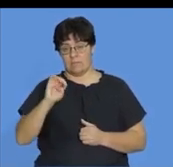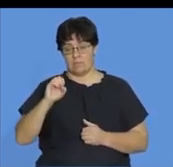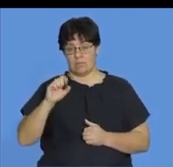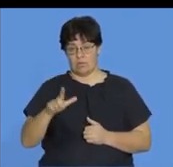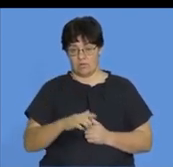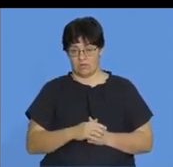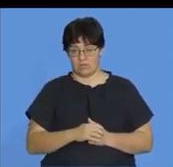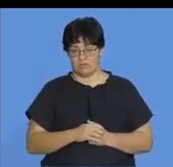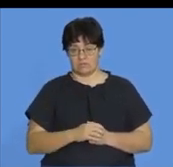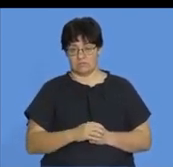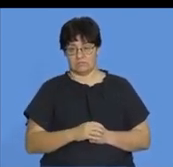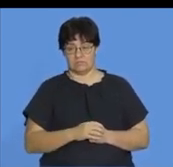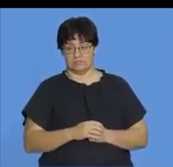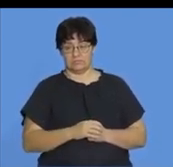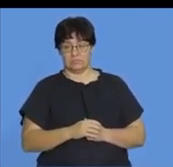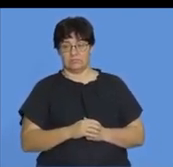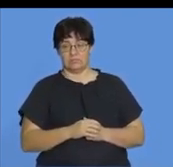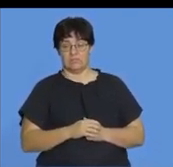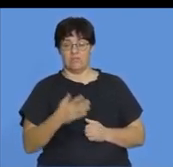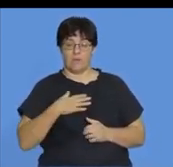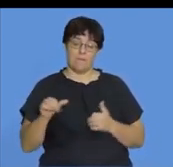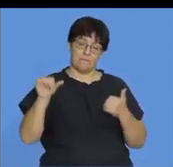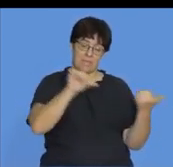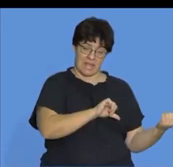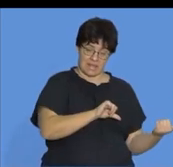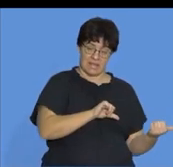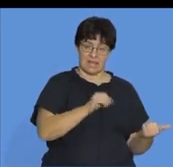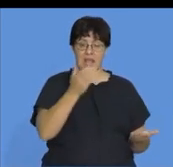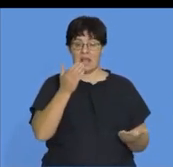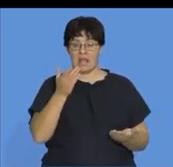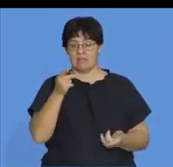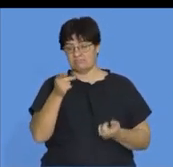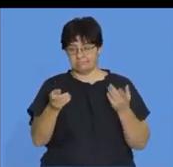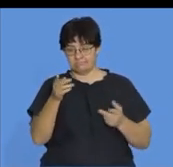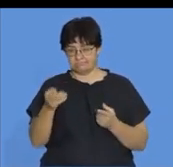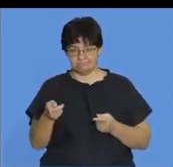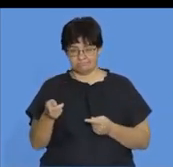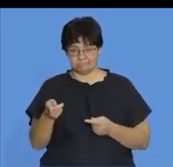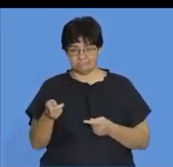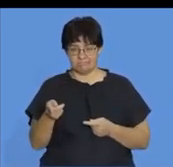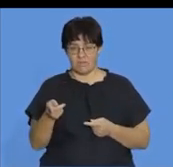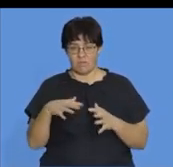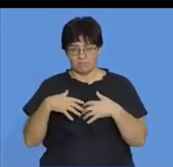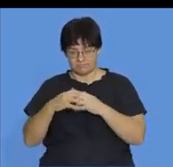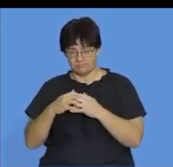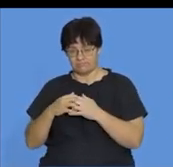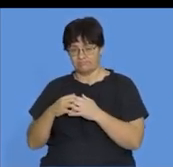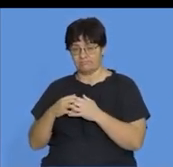0.325 moles, okay? Right, but then if we go back to this equation in terms